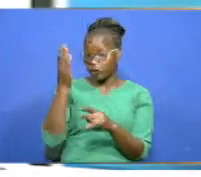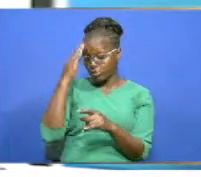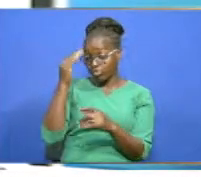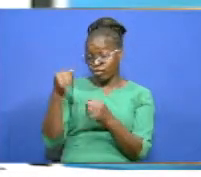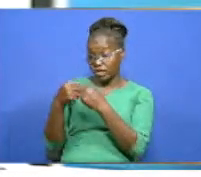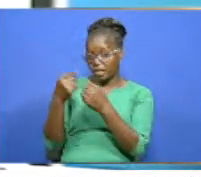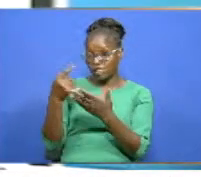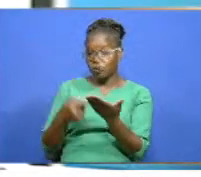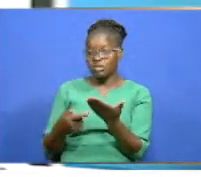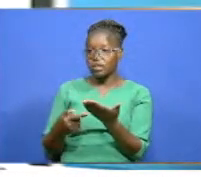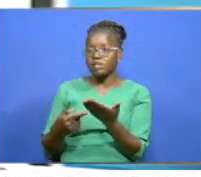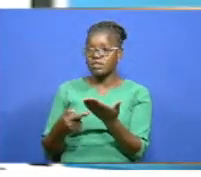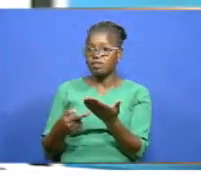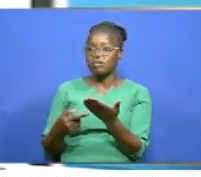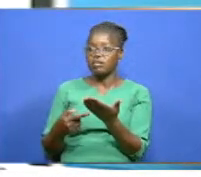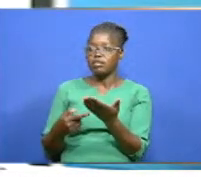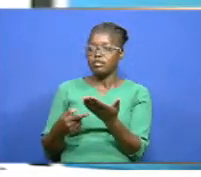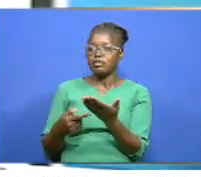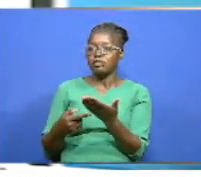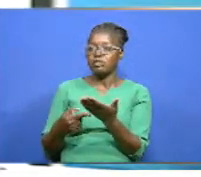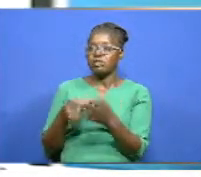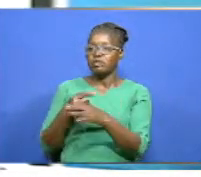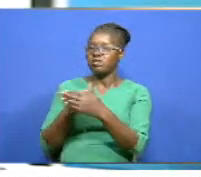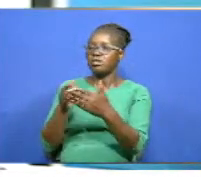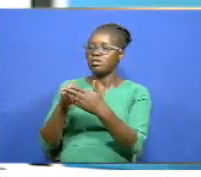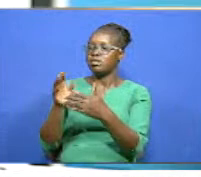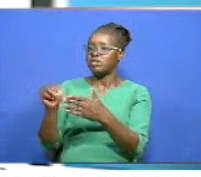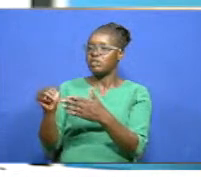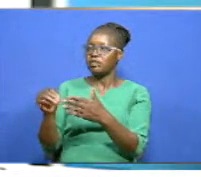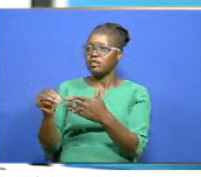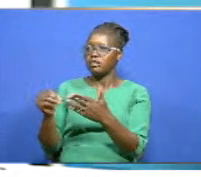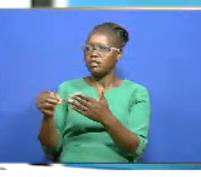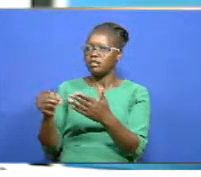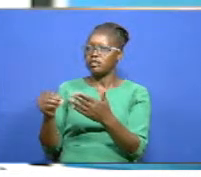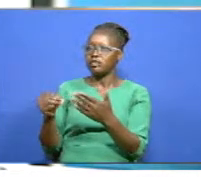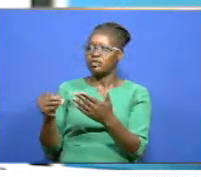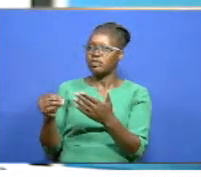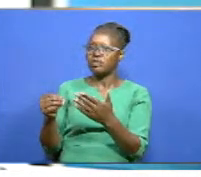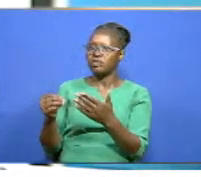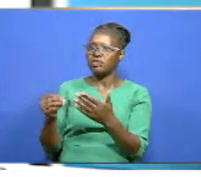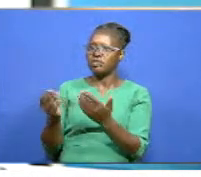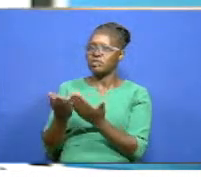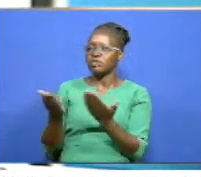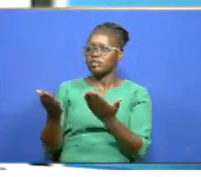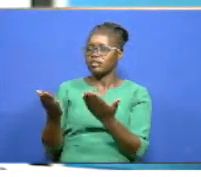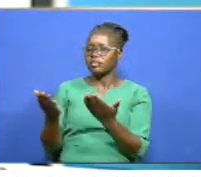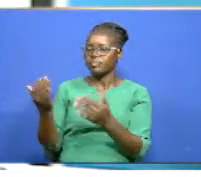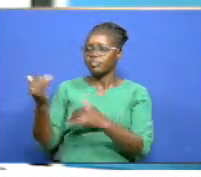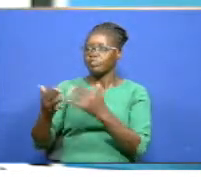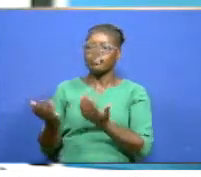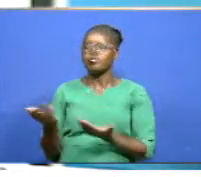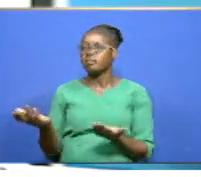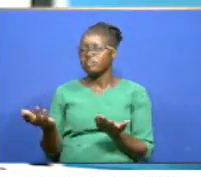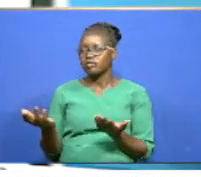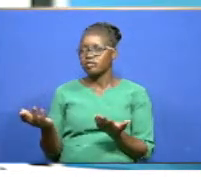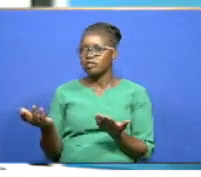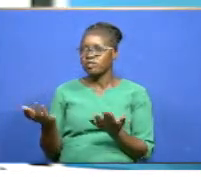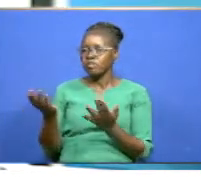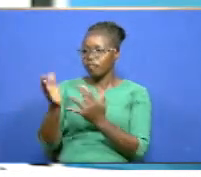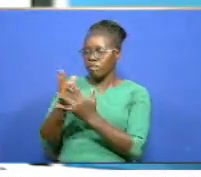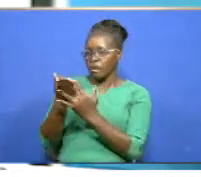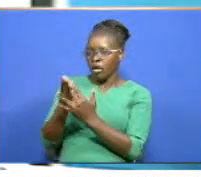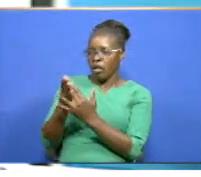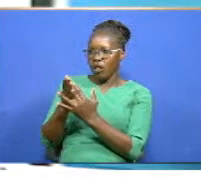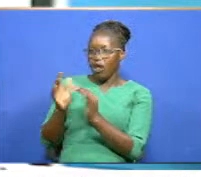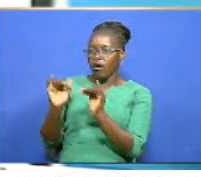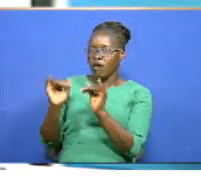that while giving them blackout will sort of make sense, the question is, where do you draw the line between media